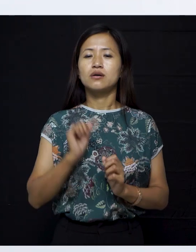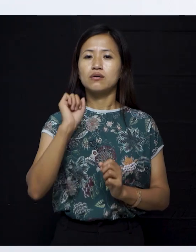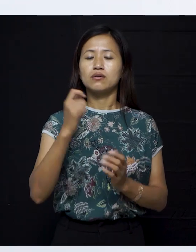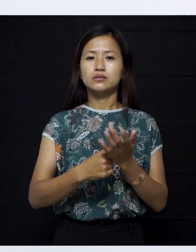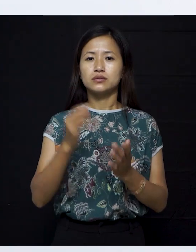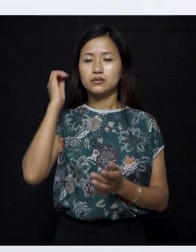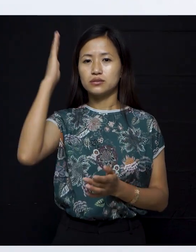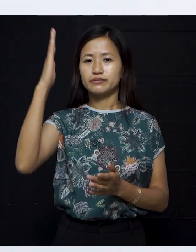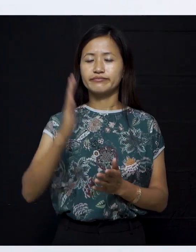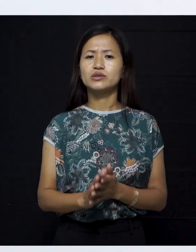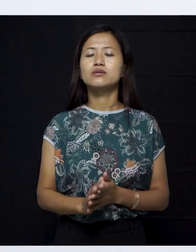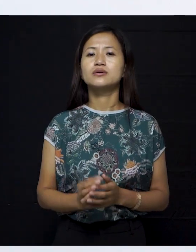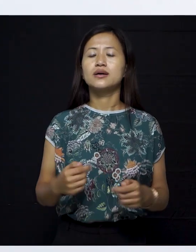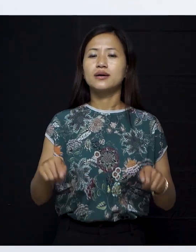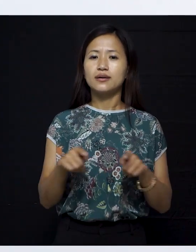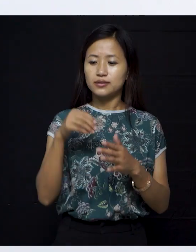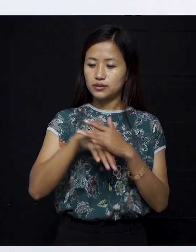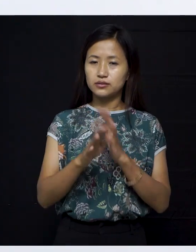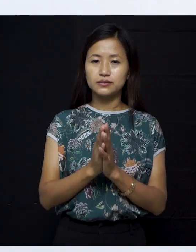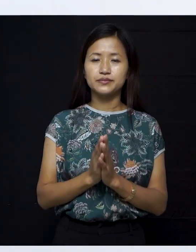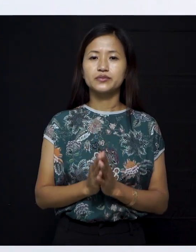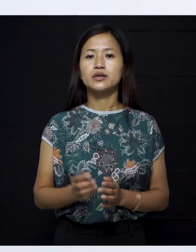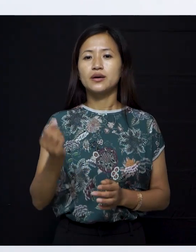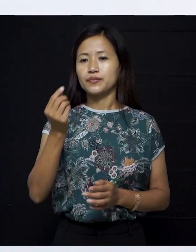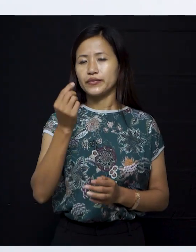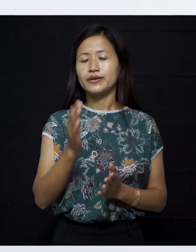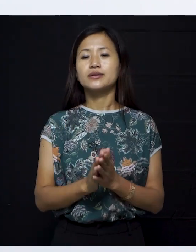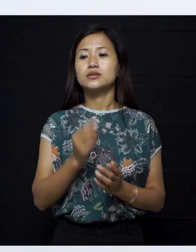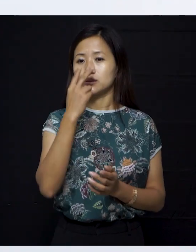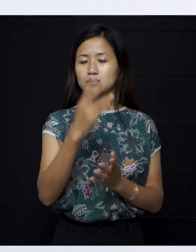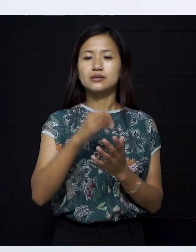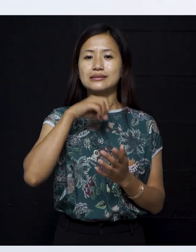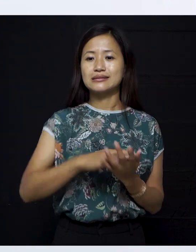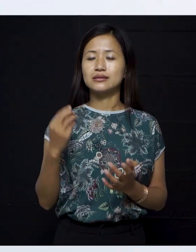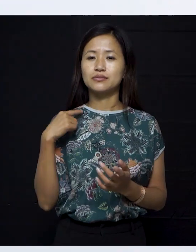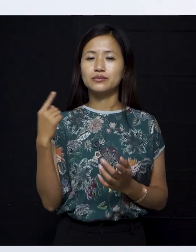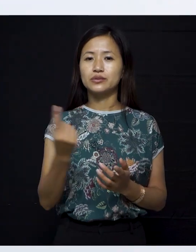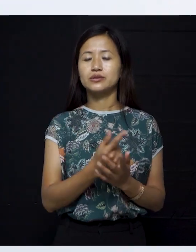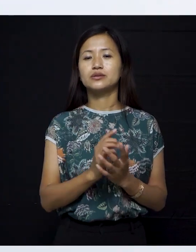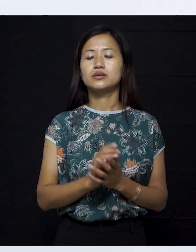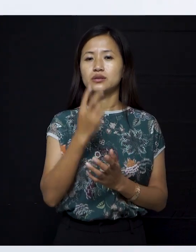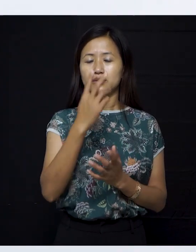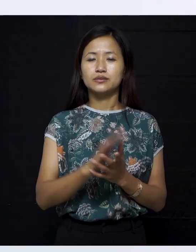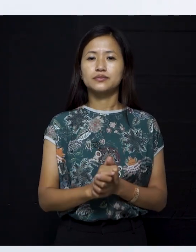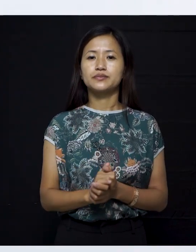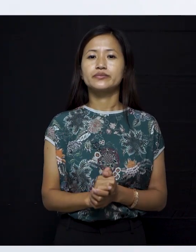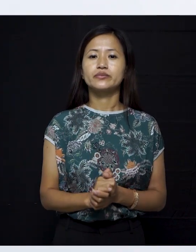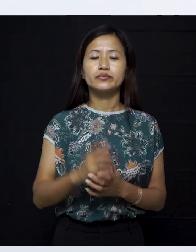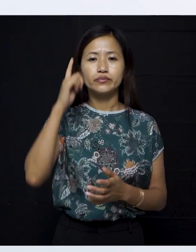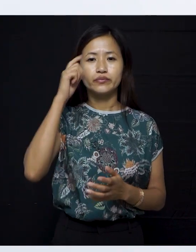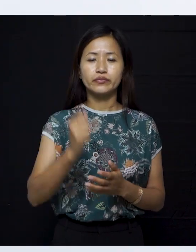in their God. Every time we would see the priest in the drama again. You also remember